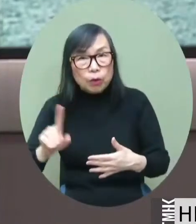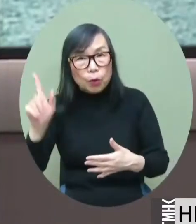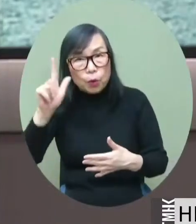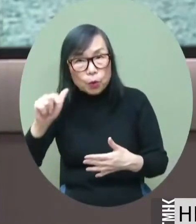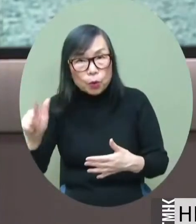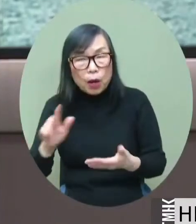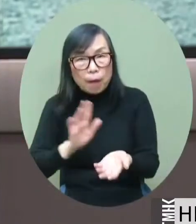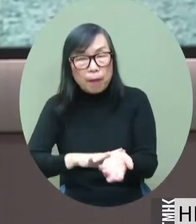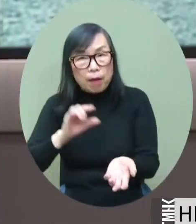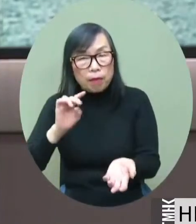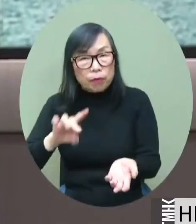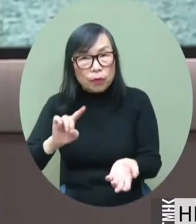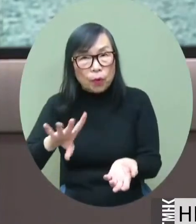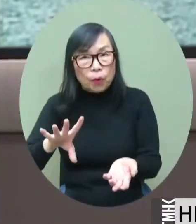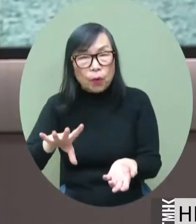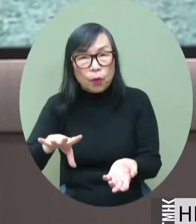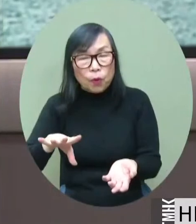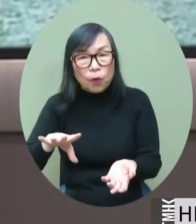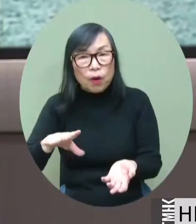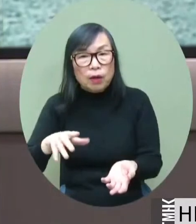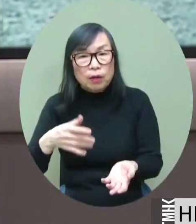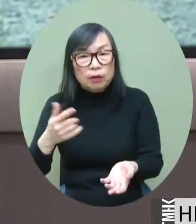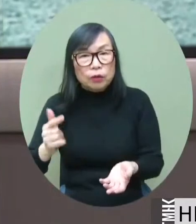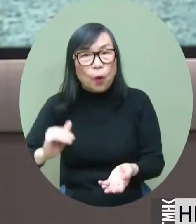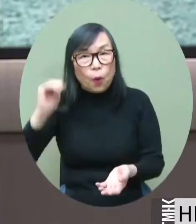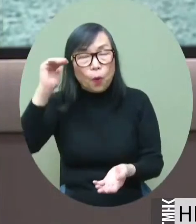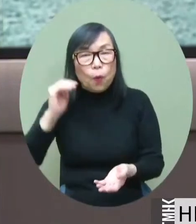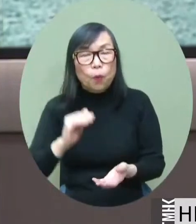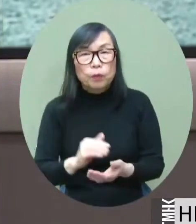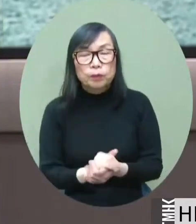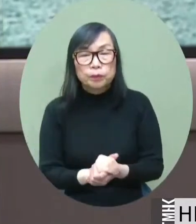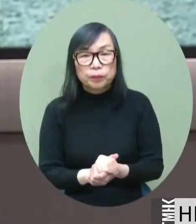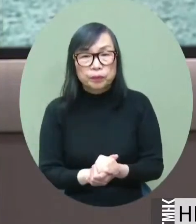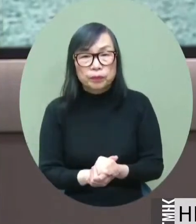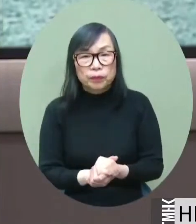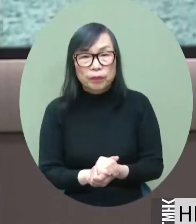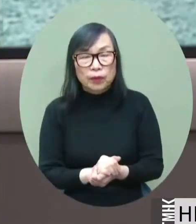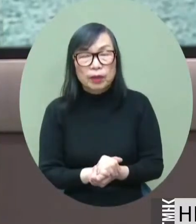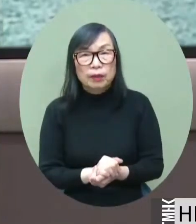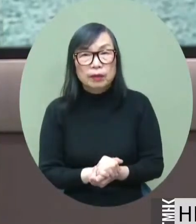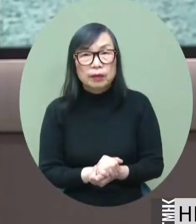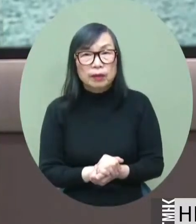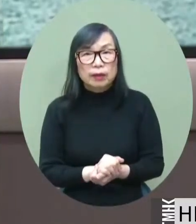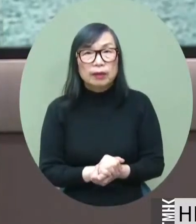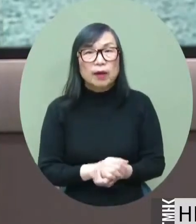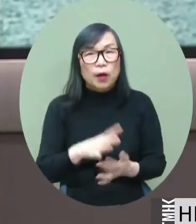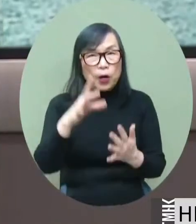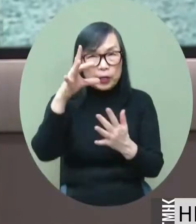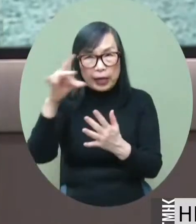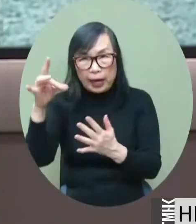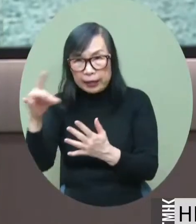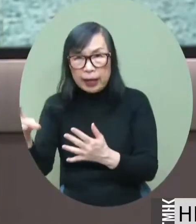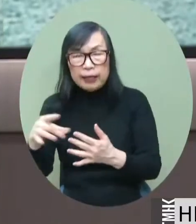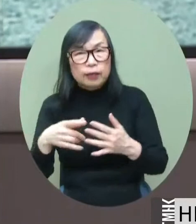are on quarantine. And we are also working